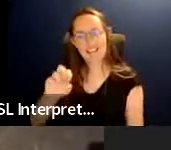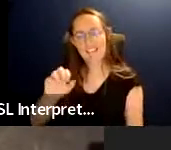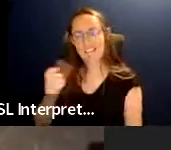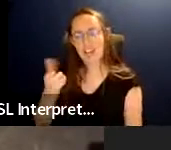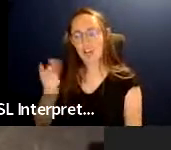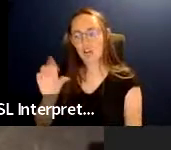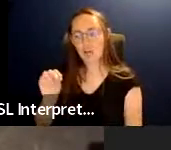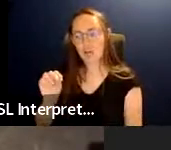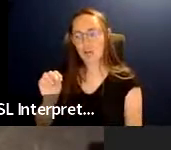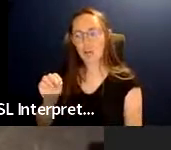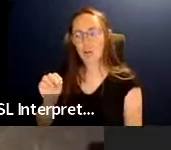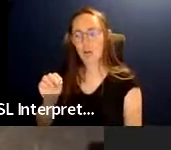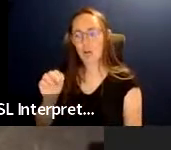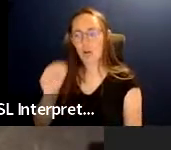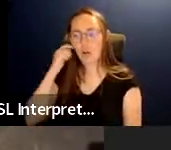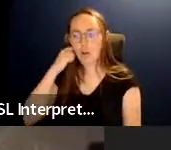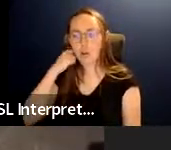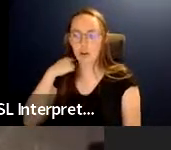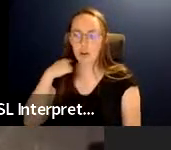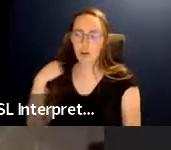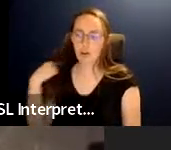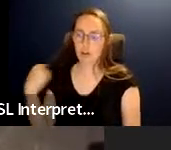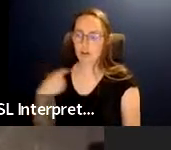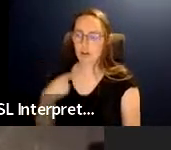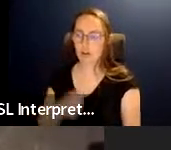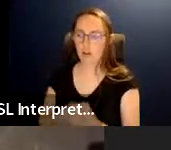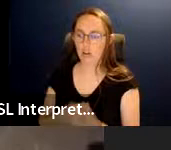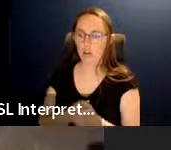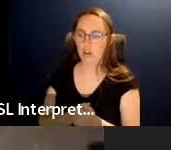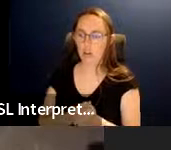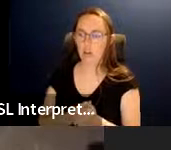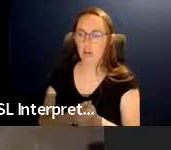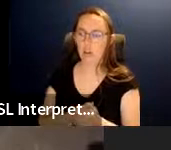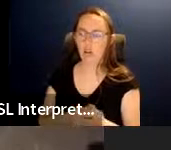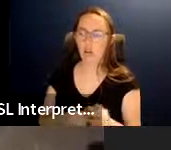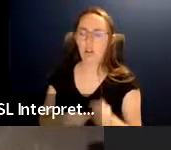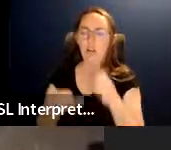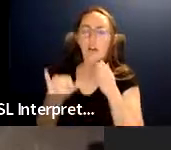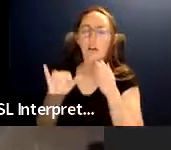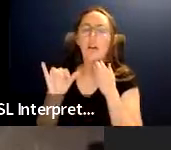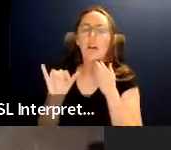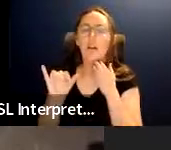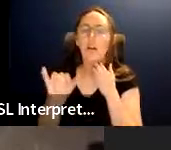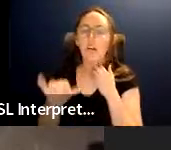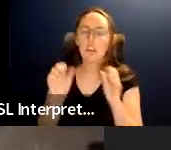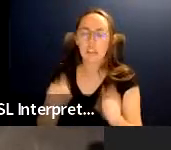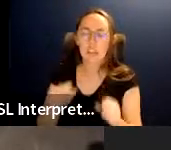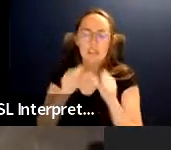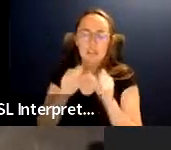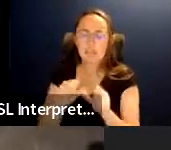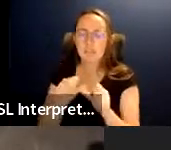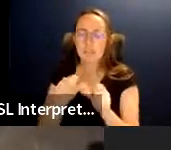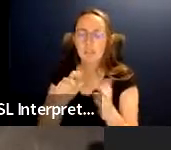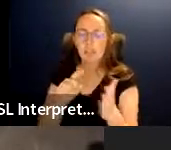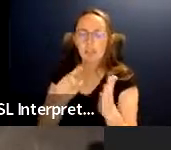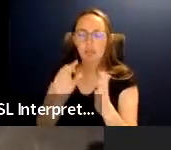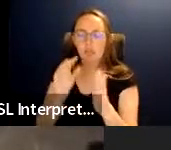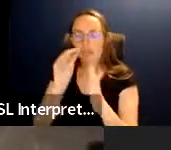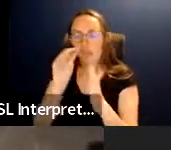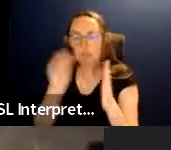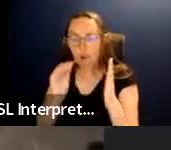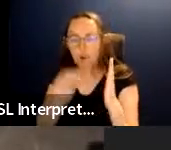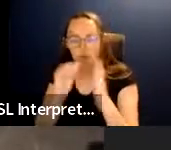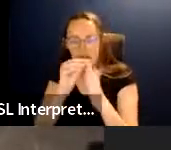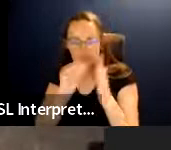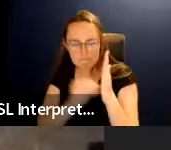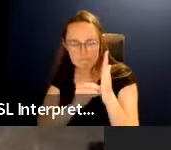and loop material is that you can constantly like reposition it. So I've got this tab on the end. I'm just dropping